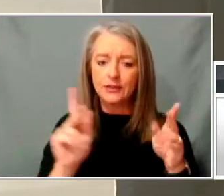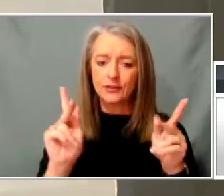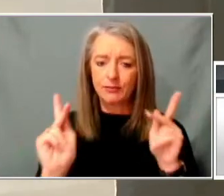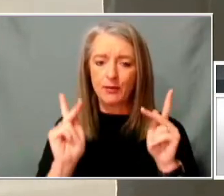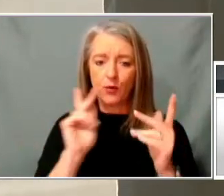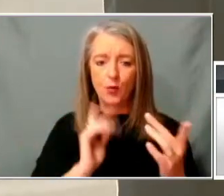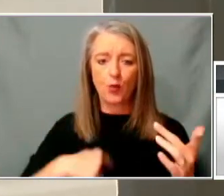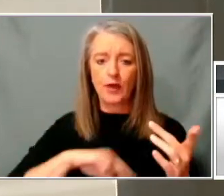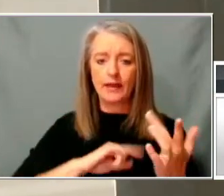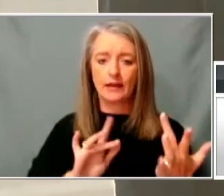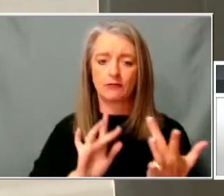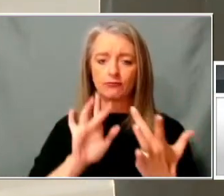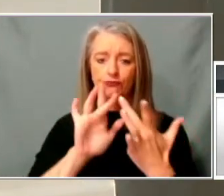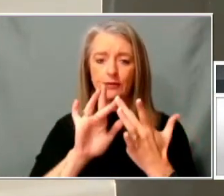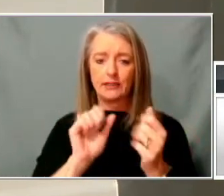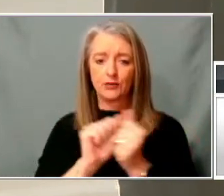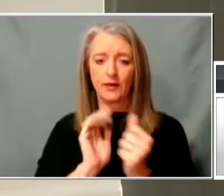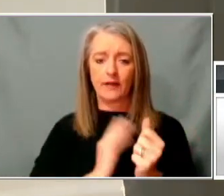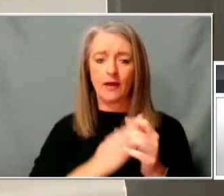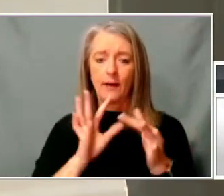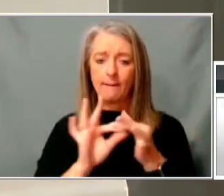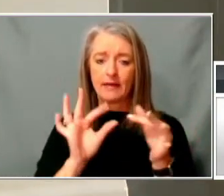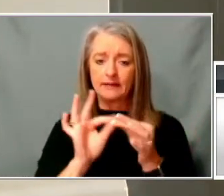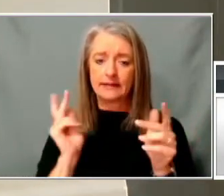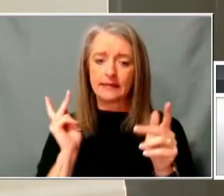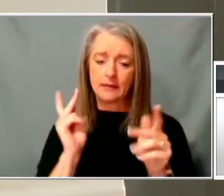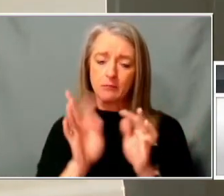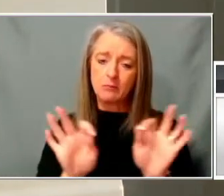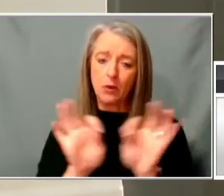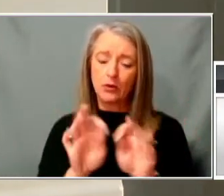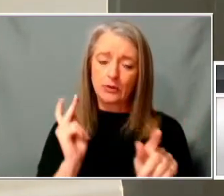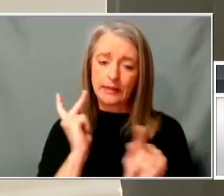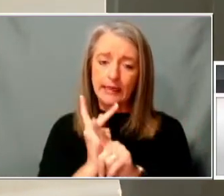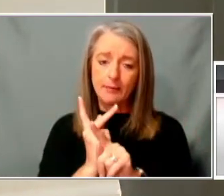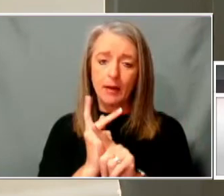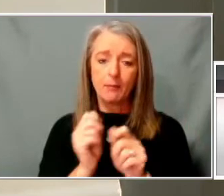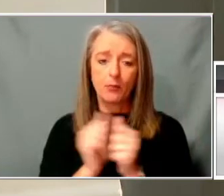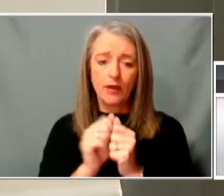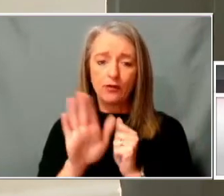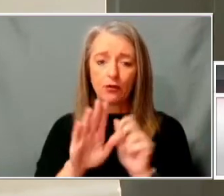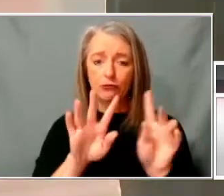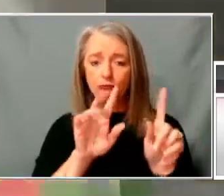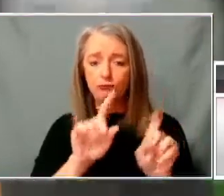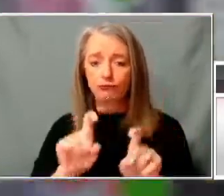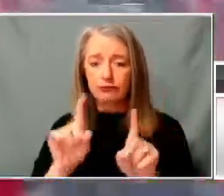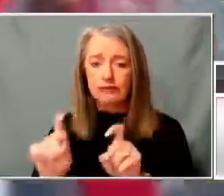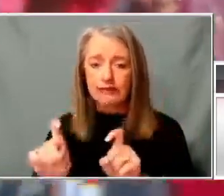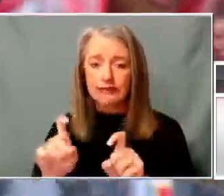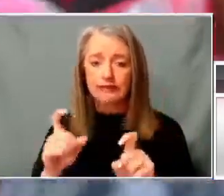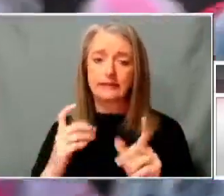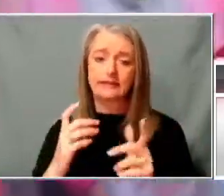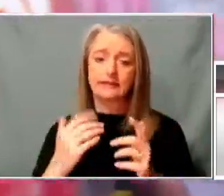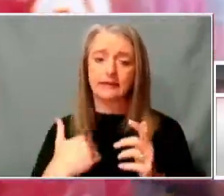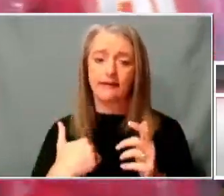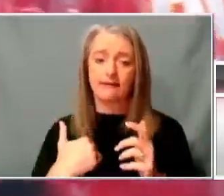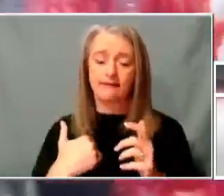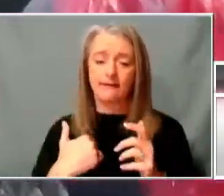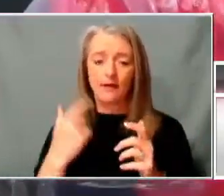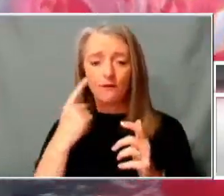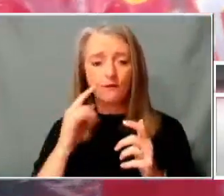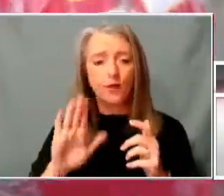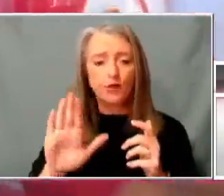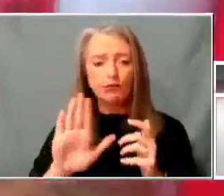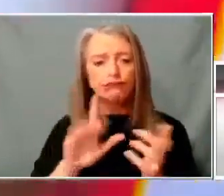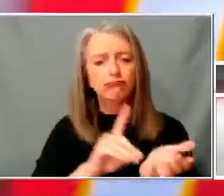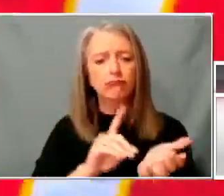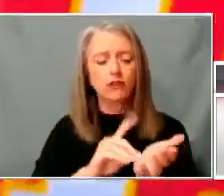message. And, you know, it is so important to keep up with those screenings and have, for your doctor to know what